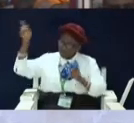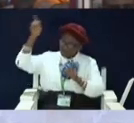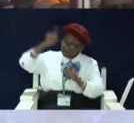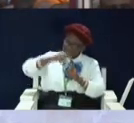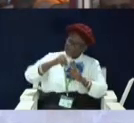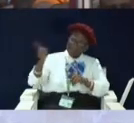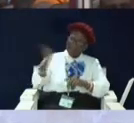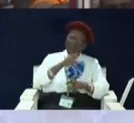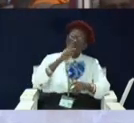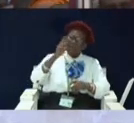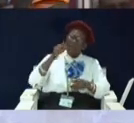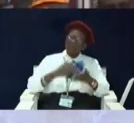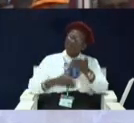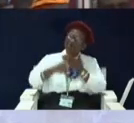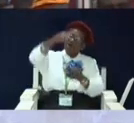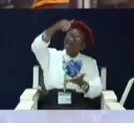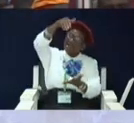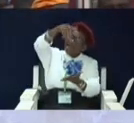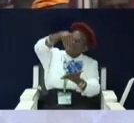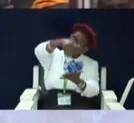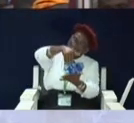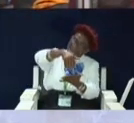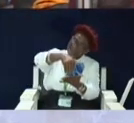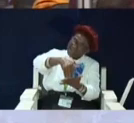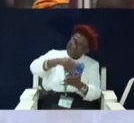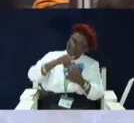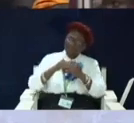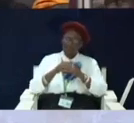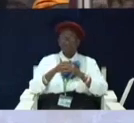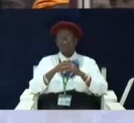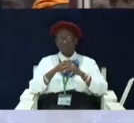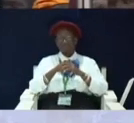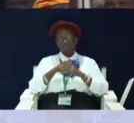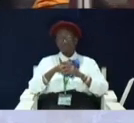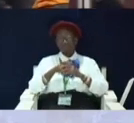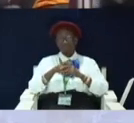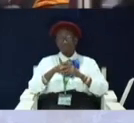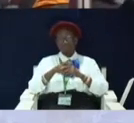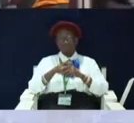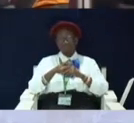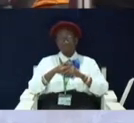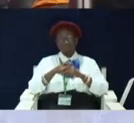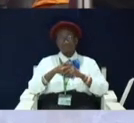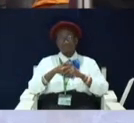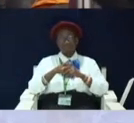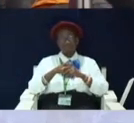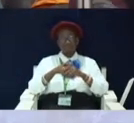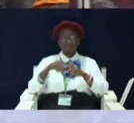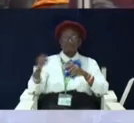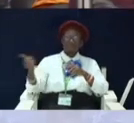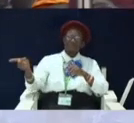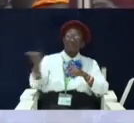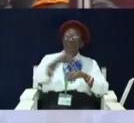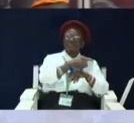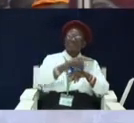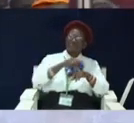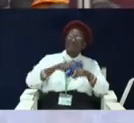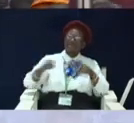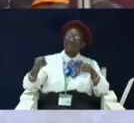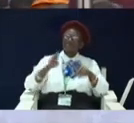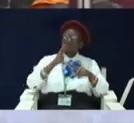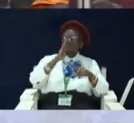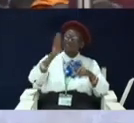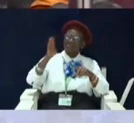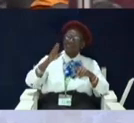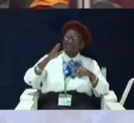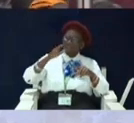daddy re ni toto toto o afi to ba ti di atunbi. You can't be my spiritual son if you are living in